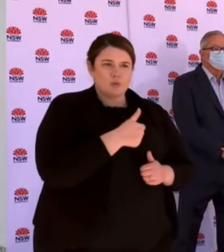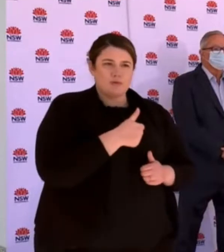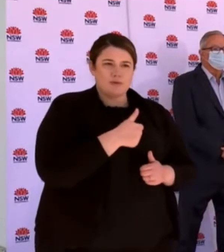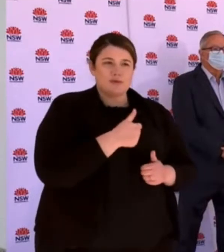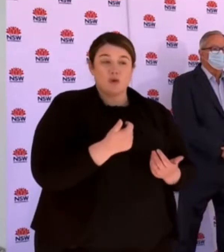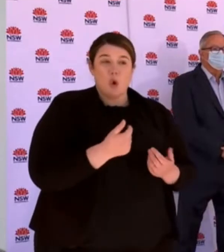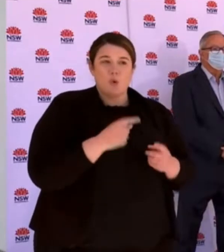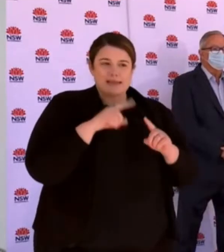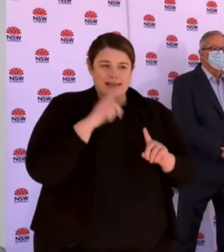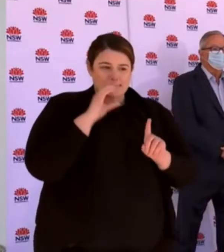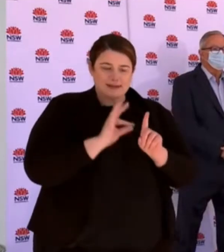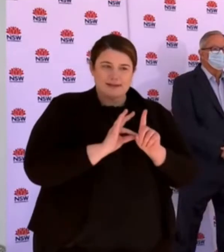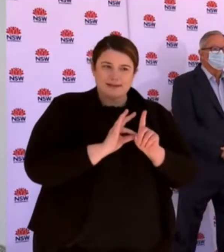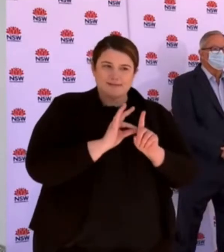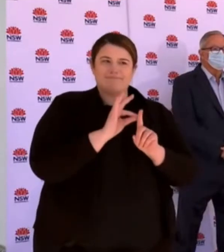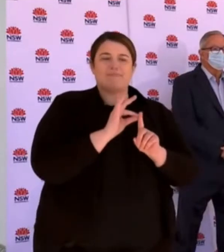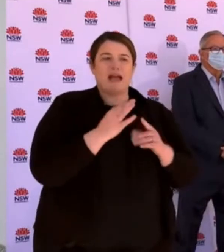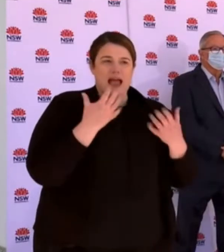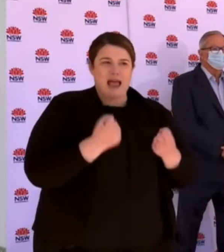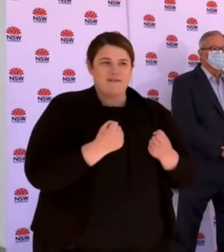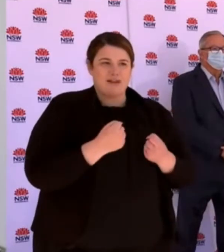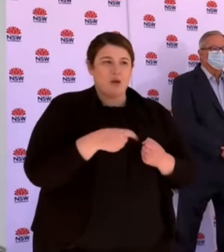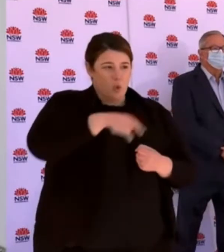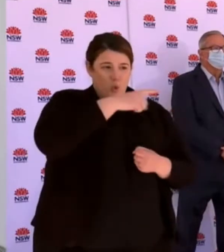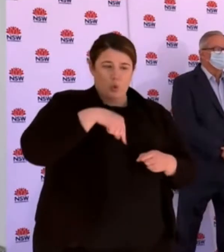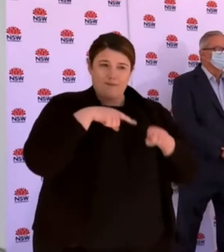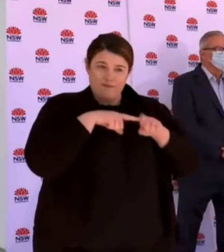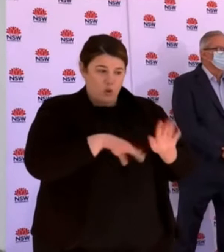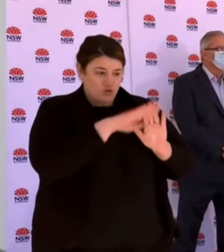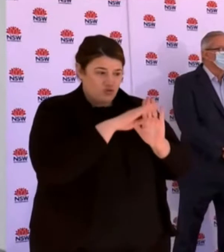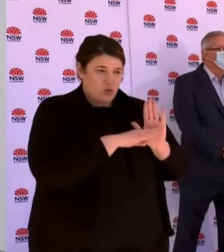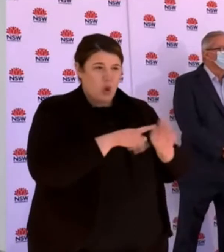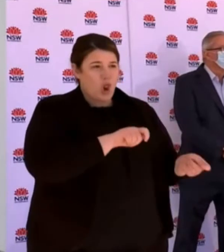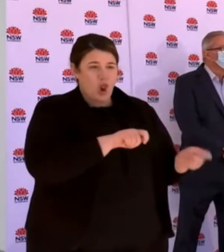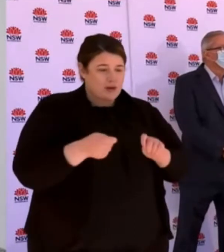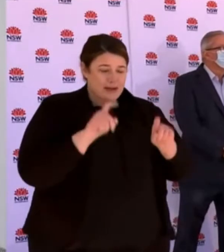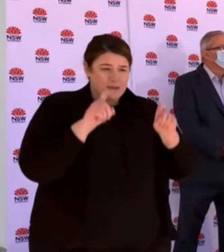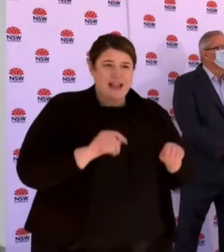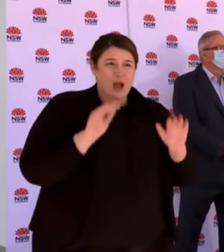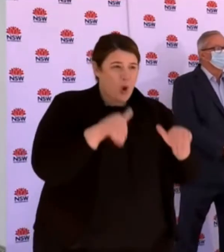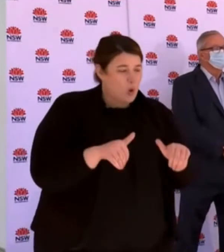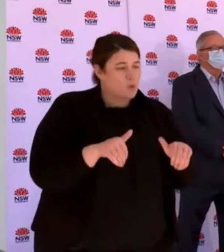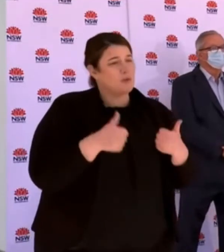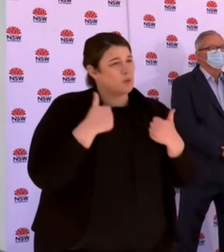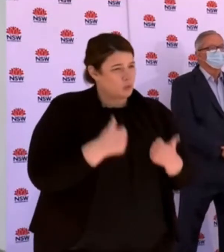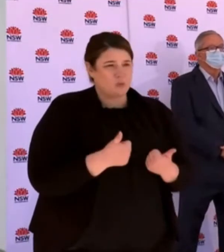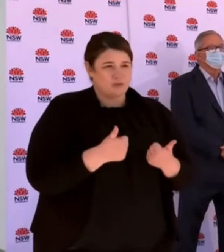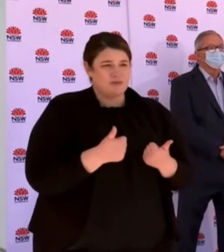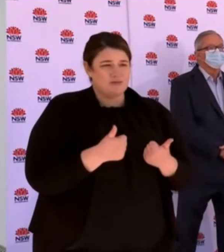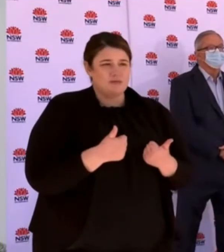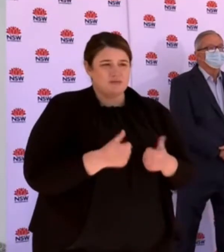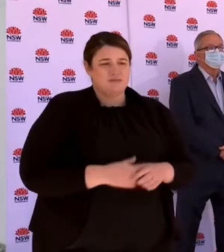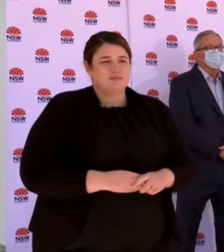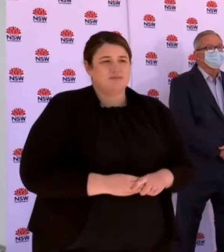the green shoots are there. The green shoots of the lockdown doing what we hoped it would is certainly there. We haven't seen a huge surge in